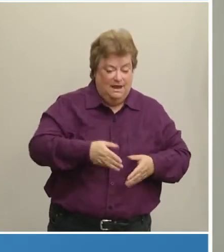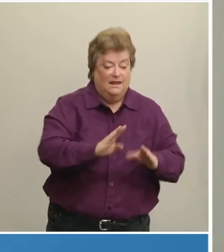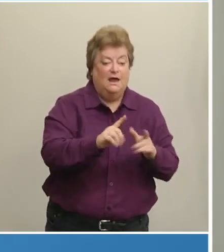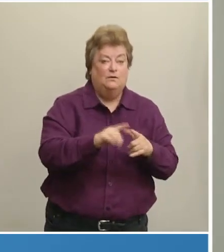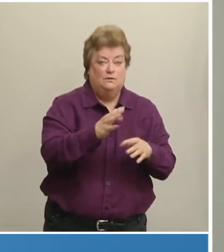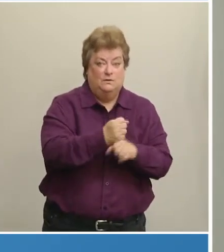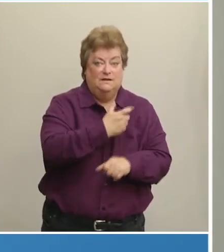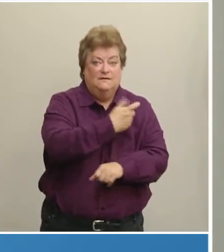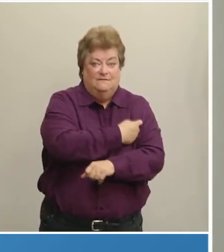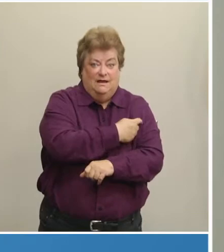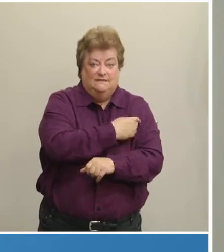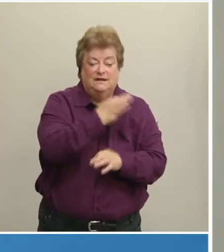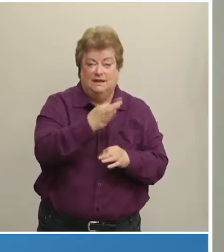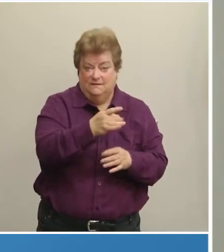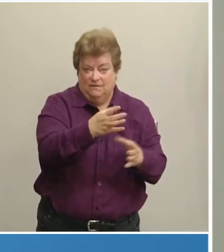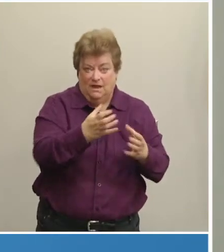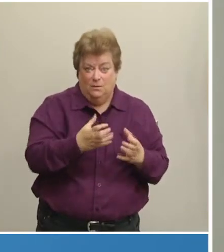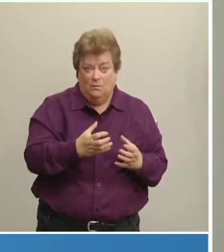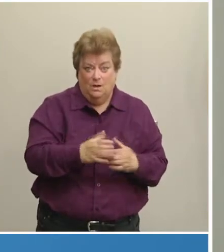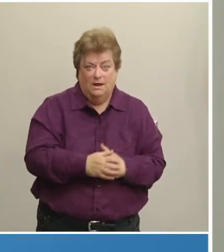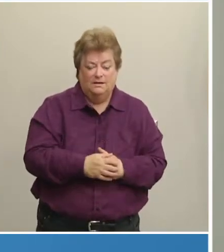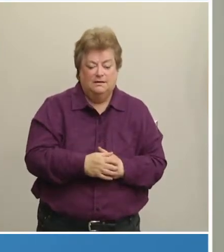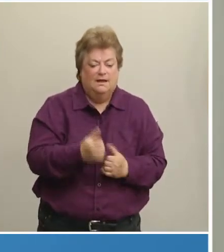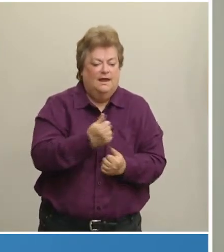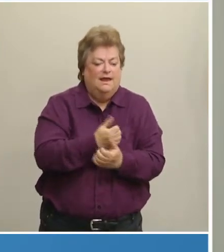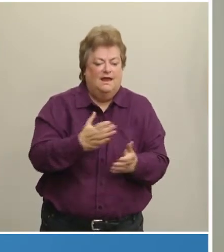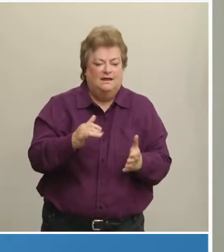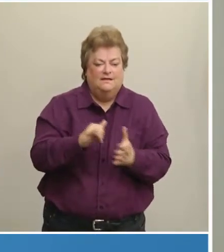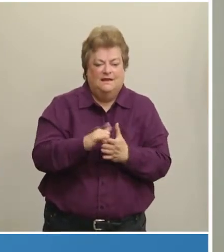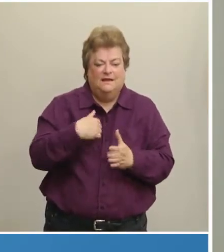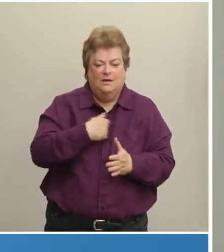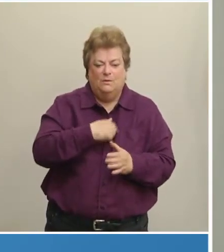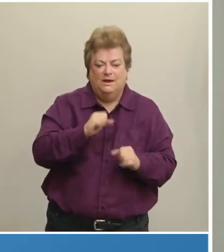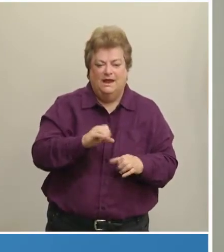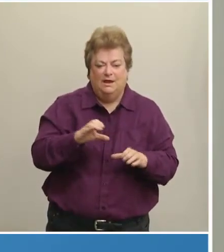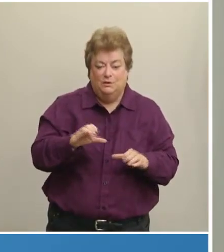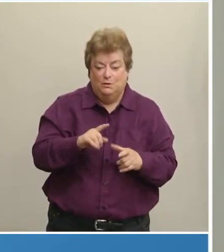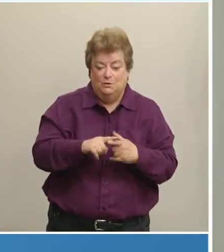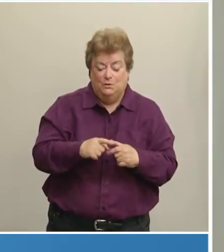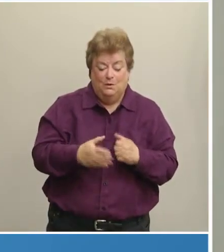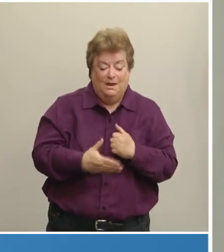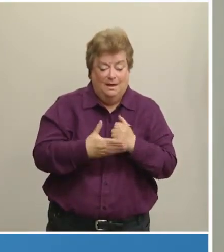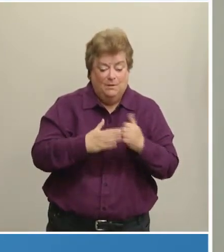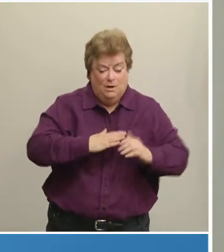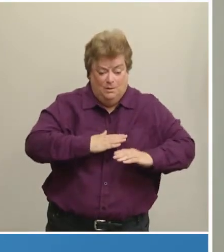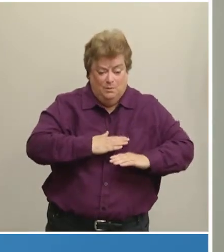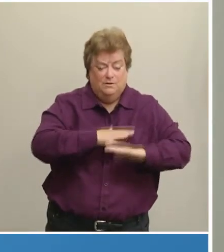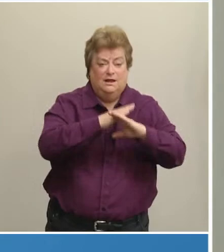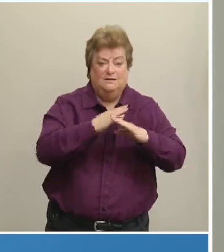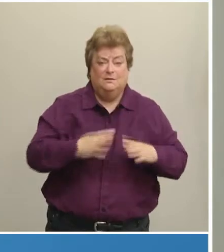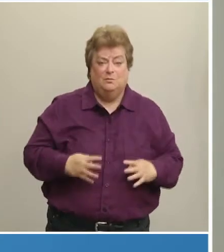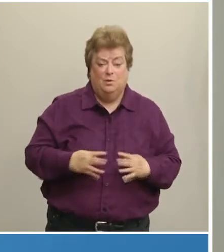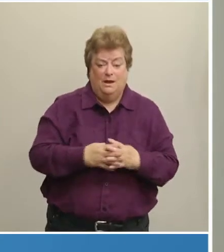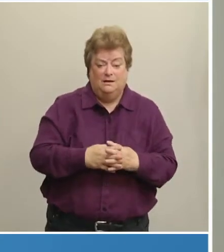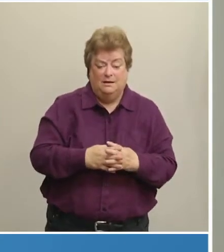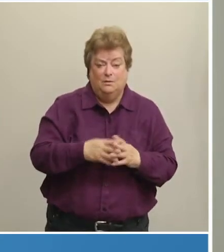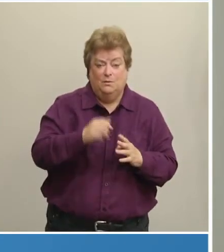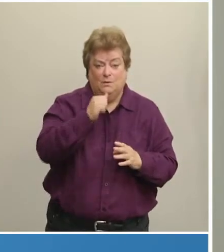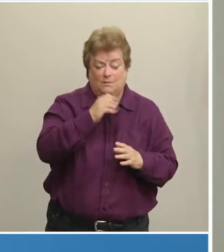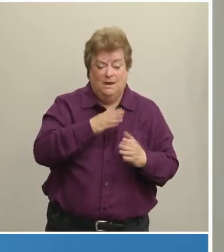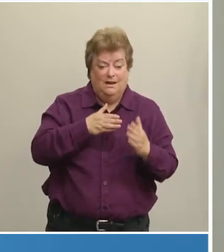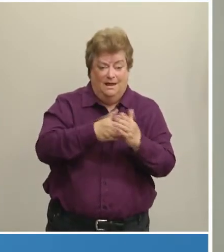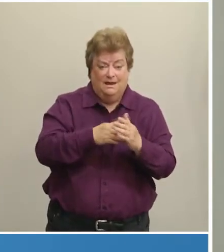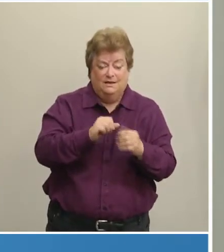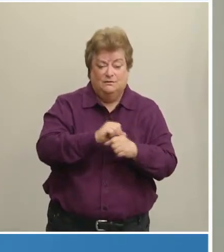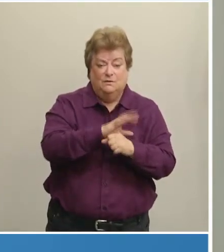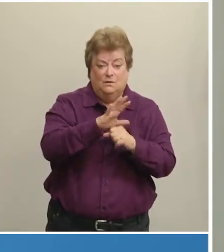to. I think anything we do to try to keep pregnant women from getting COVID is important for helping them